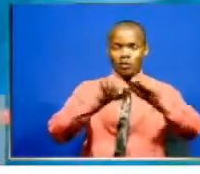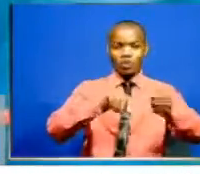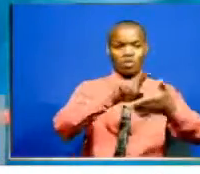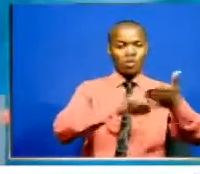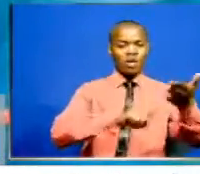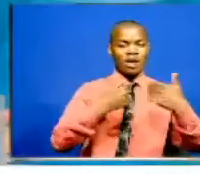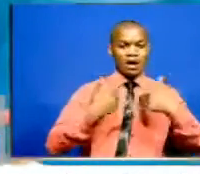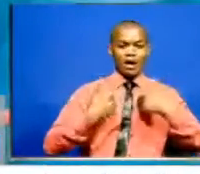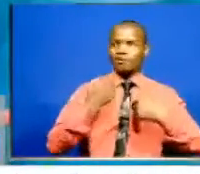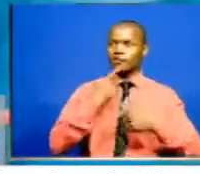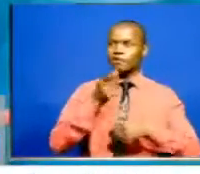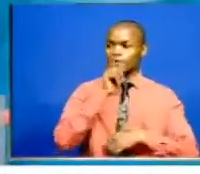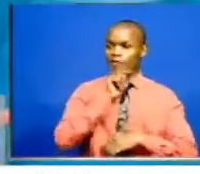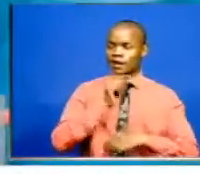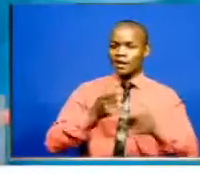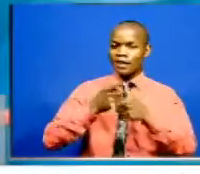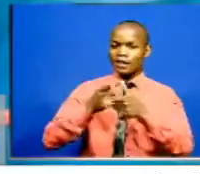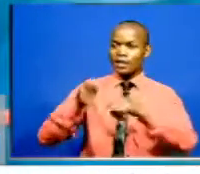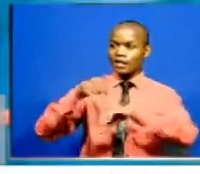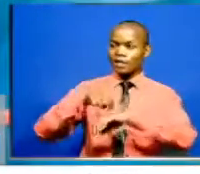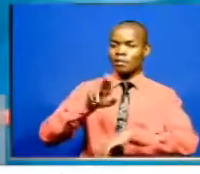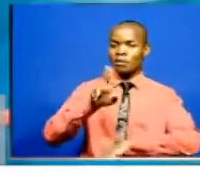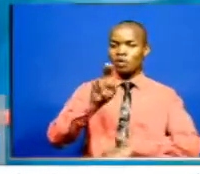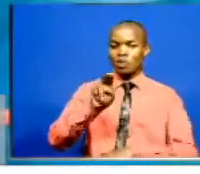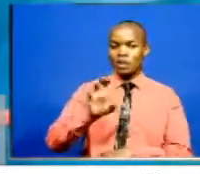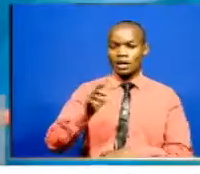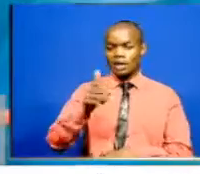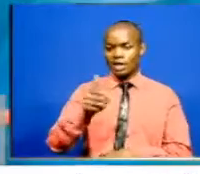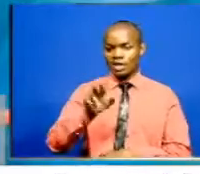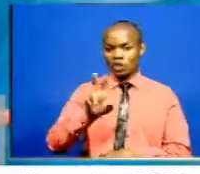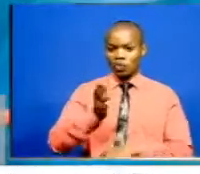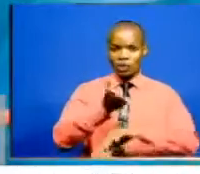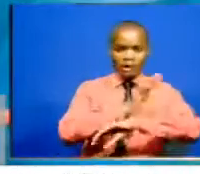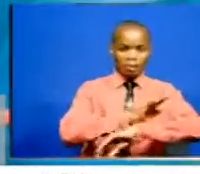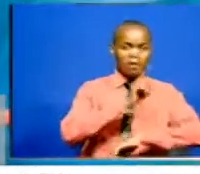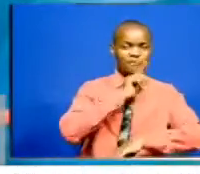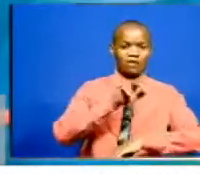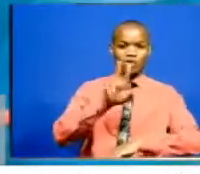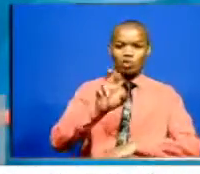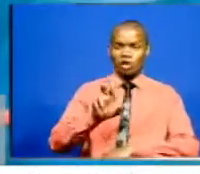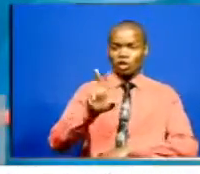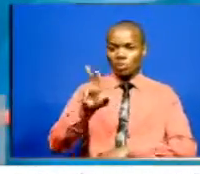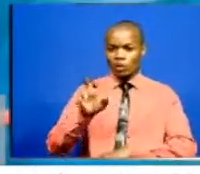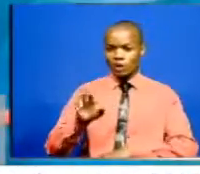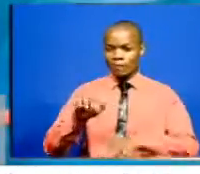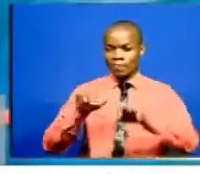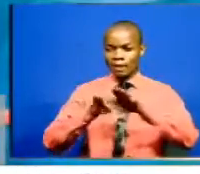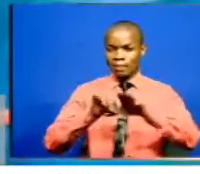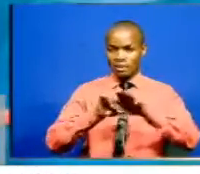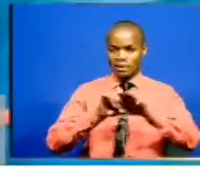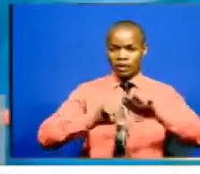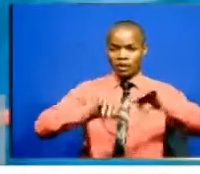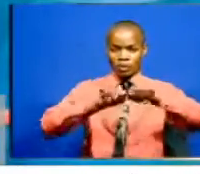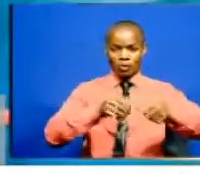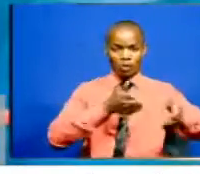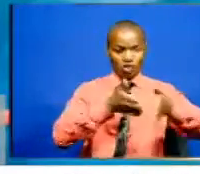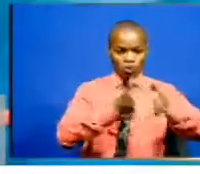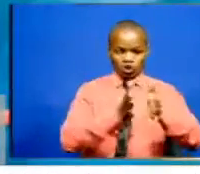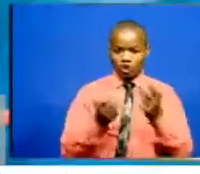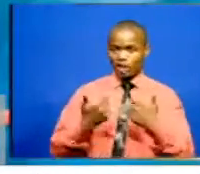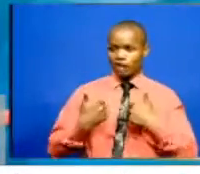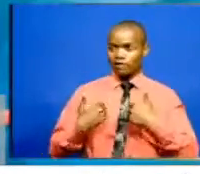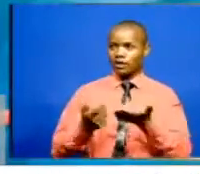mentioned. Then when UNEA 2 resumed in 2020, member states will have the opportunity to discuss